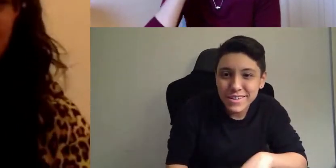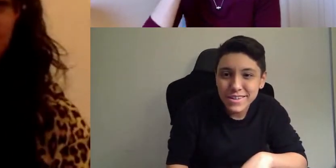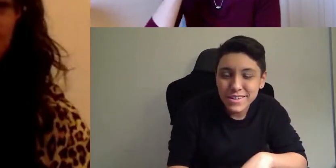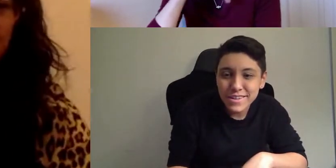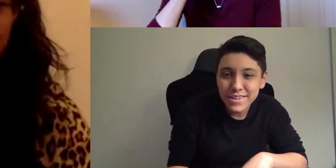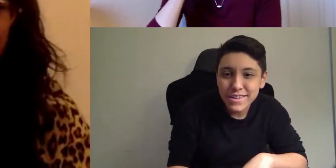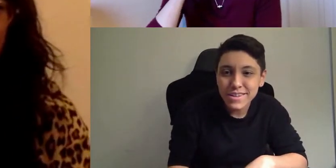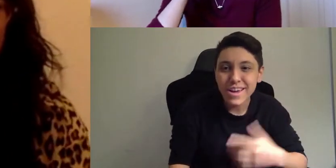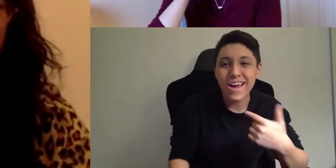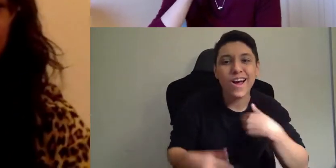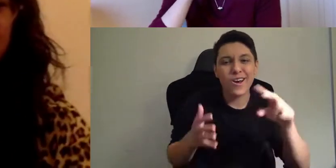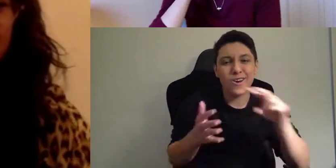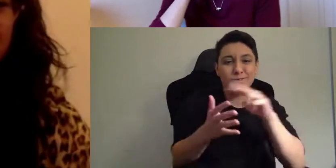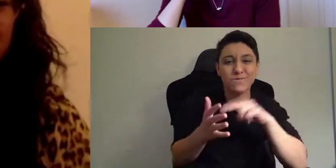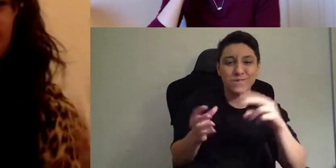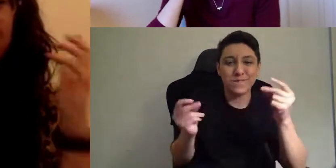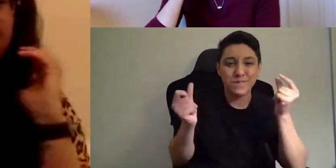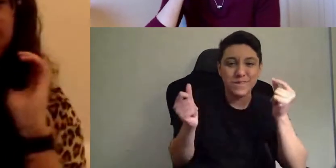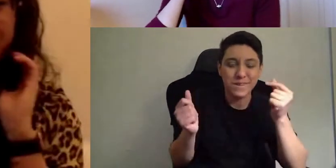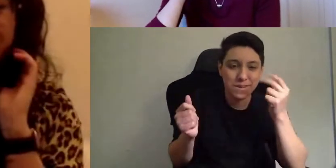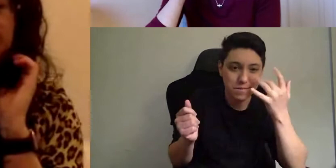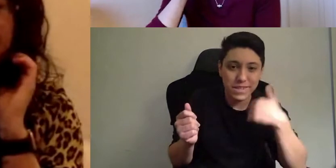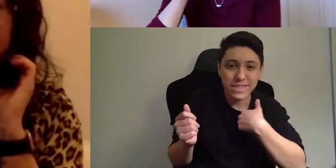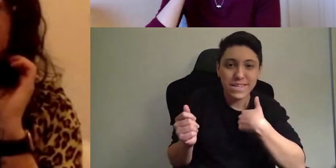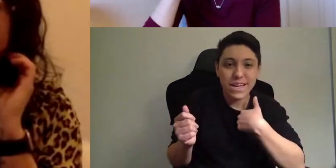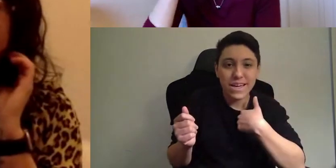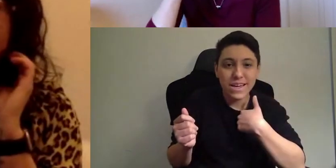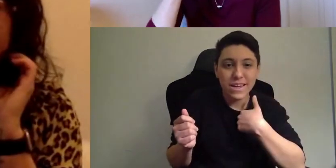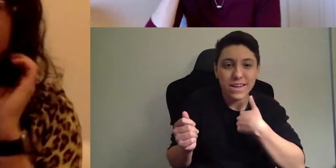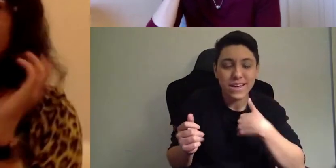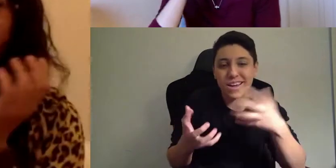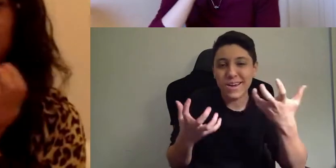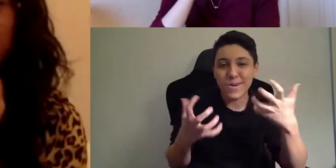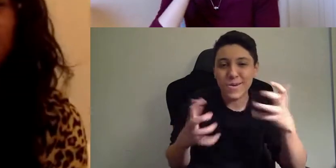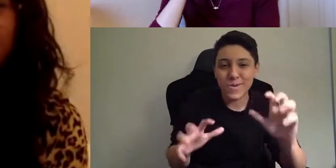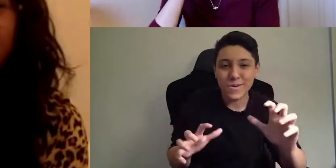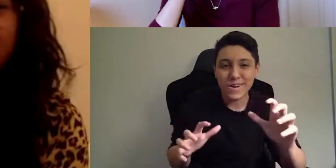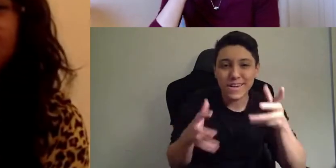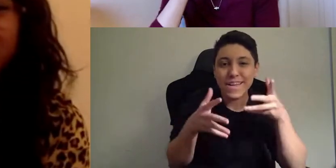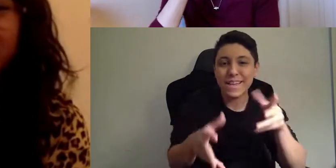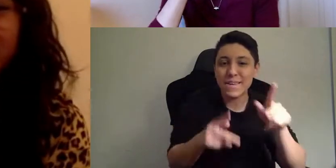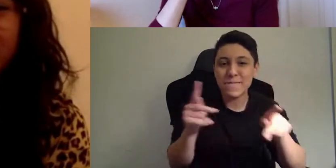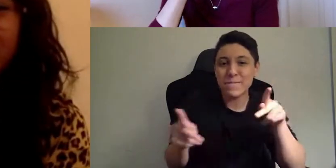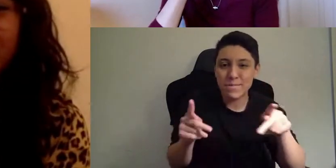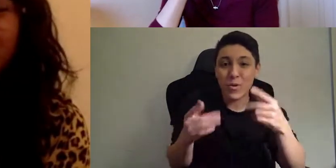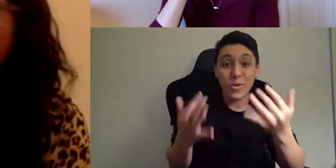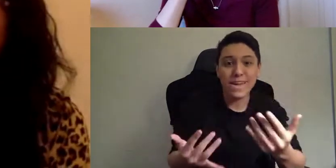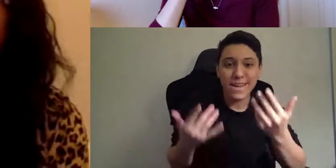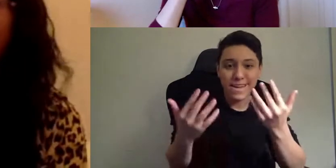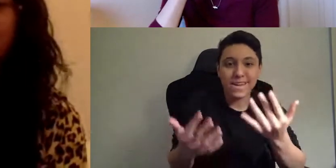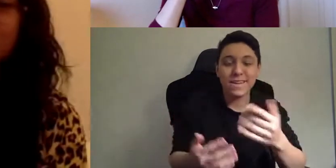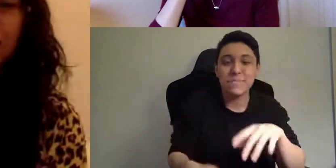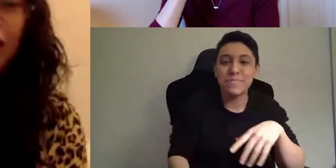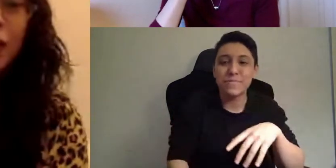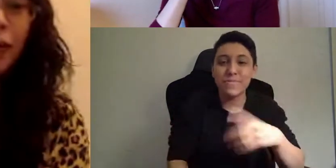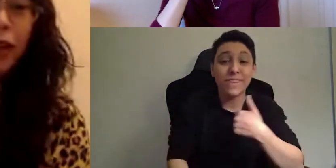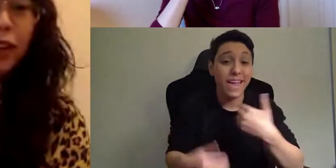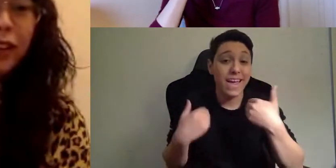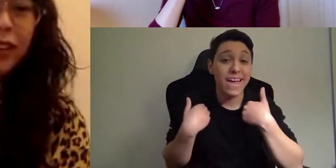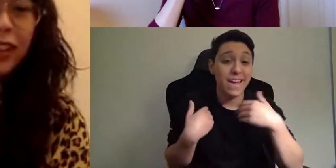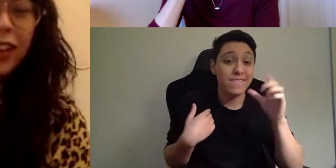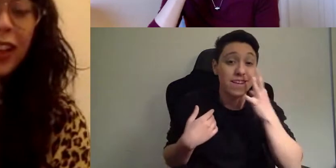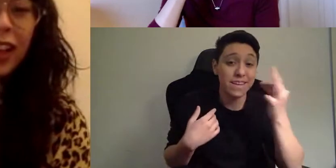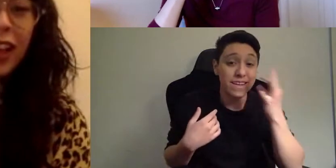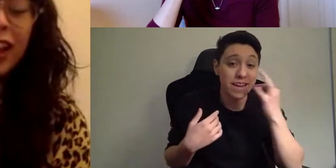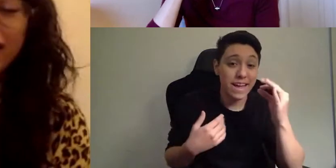Which I'll just read really quick because I don't want to leave people hanging. I have this cat